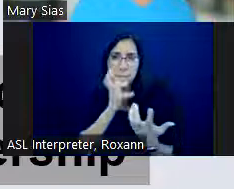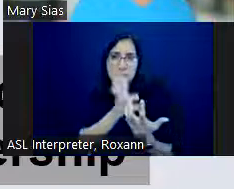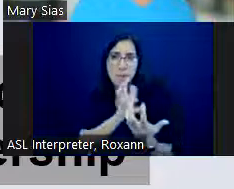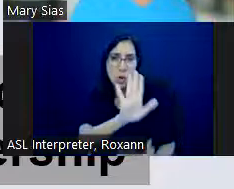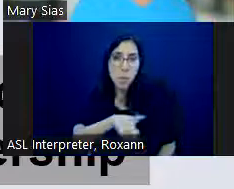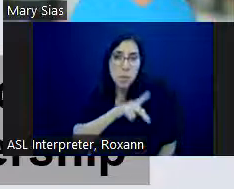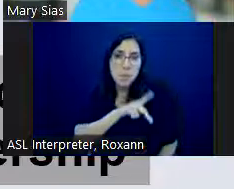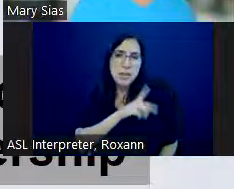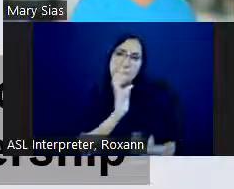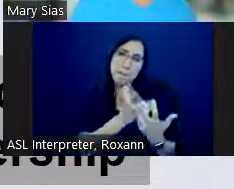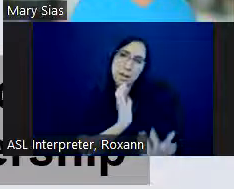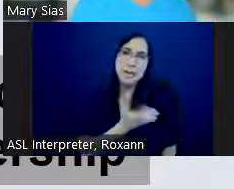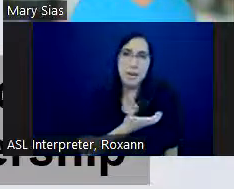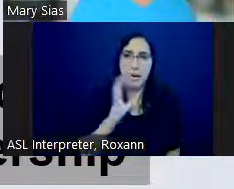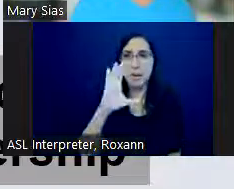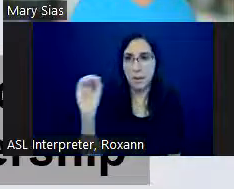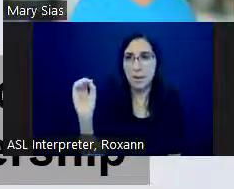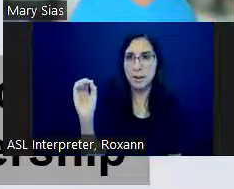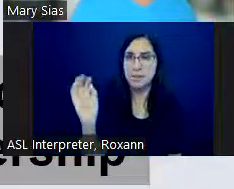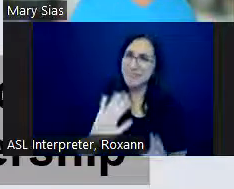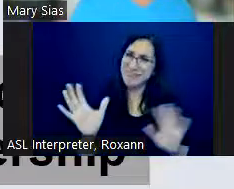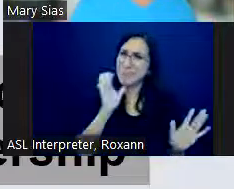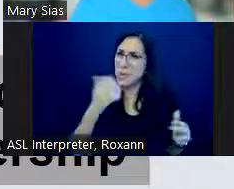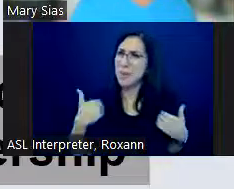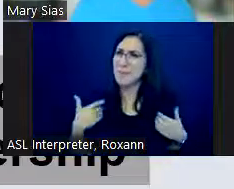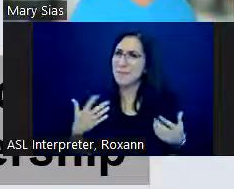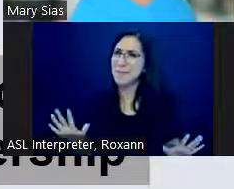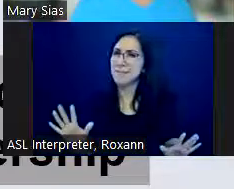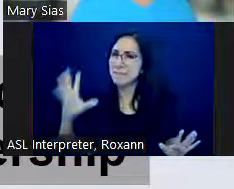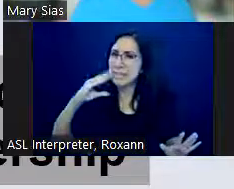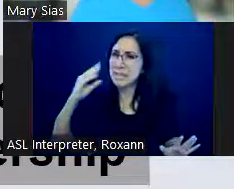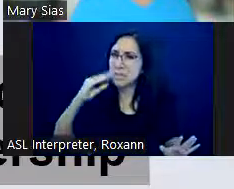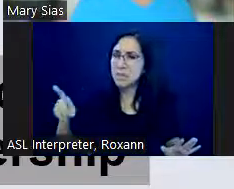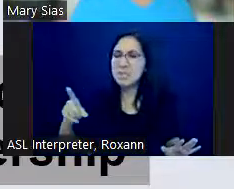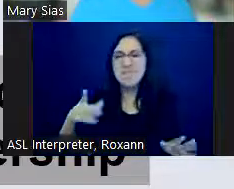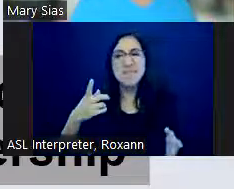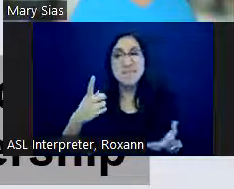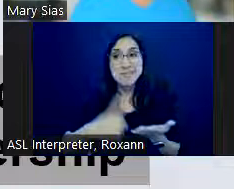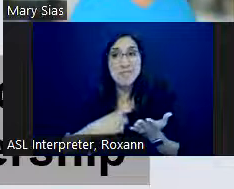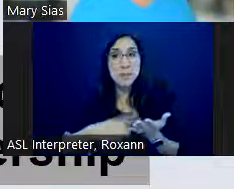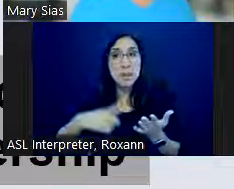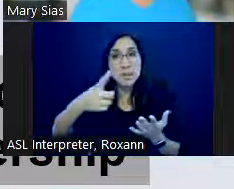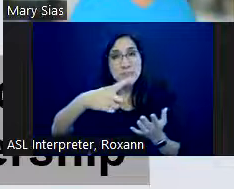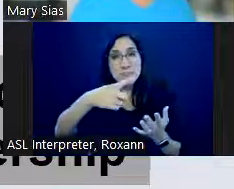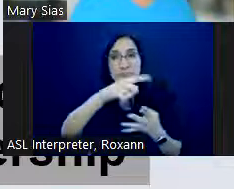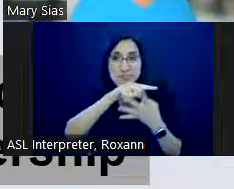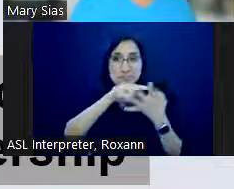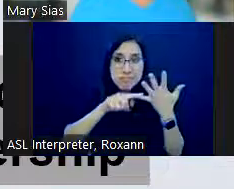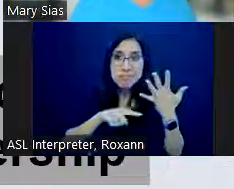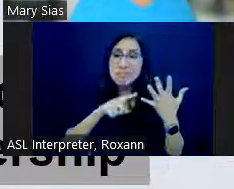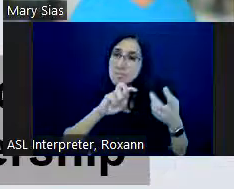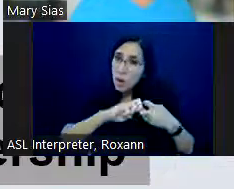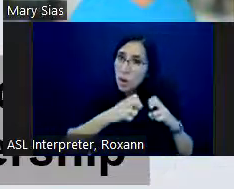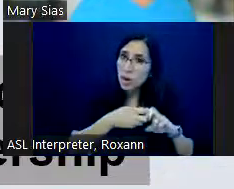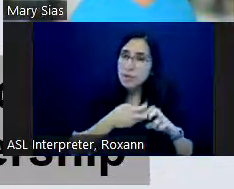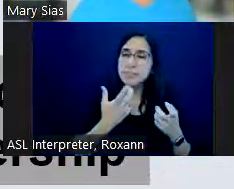culture. They're difficult things to do, but we need to do more training